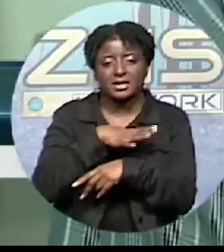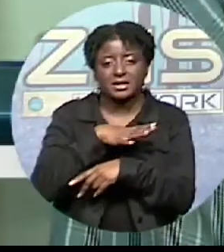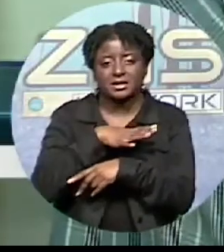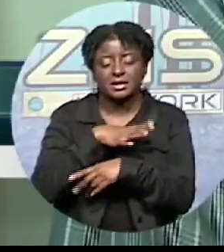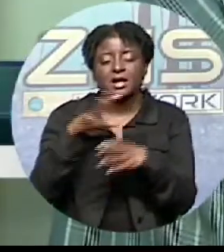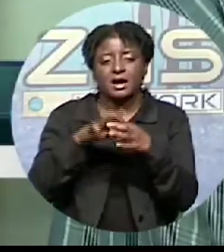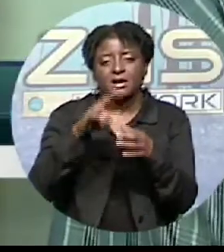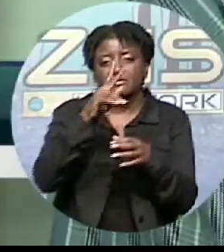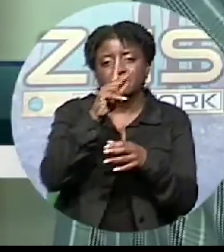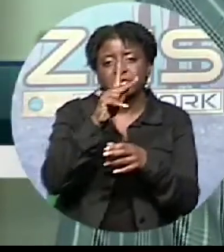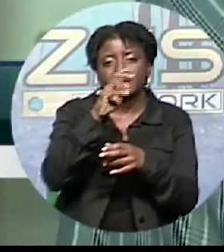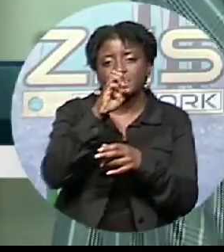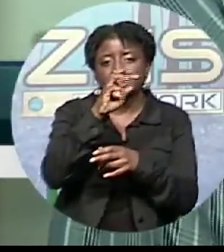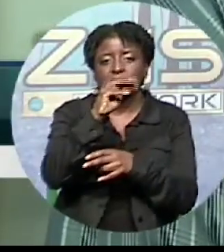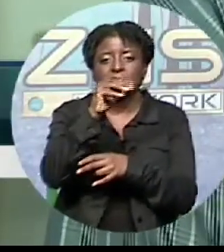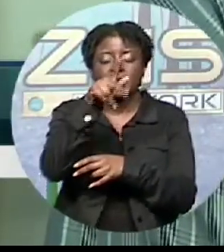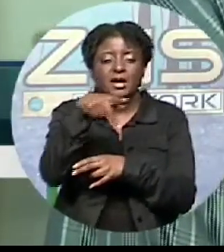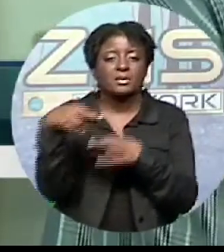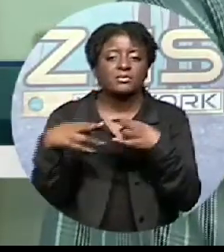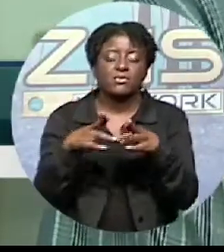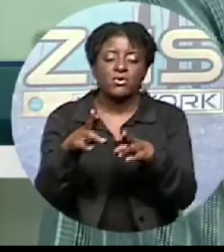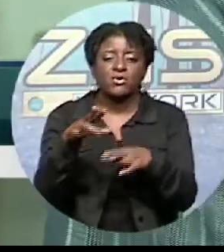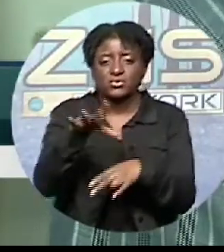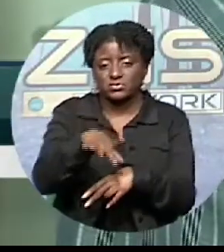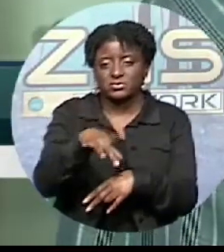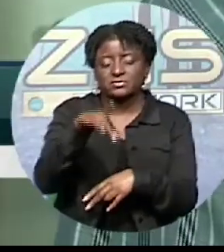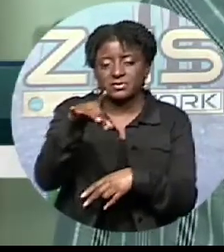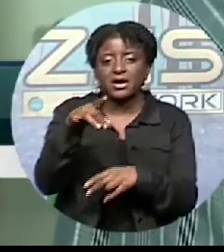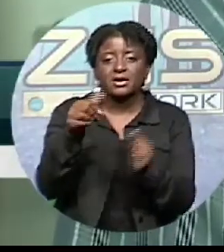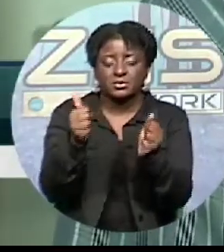Kemp Road who was found in possession of the